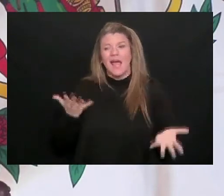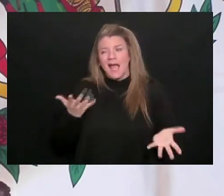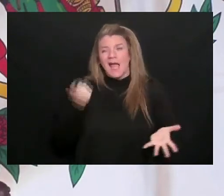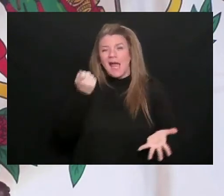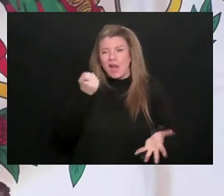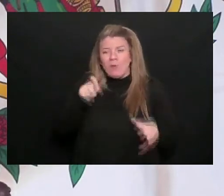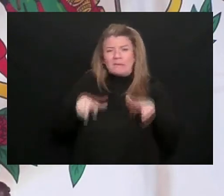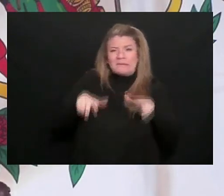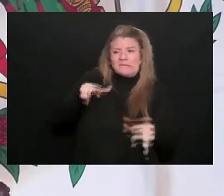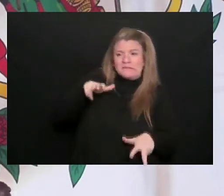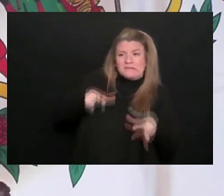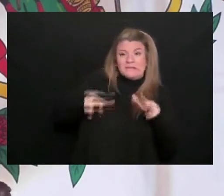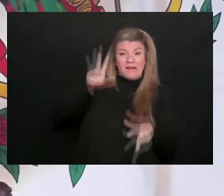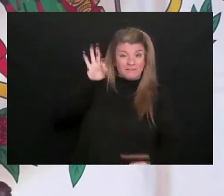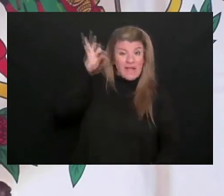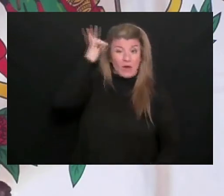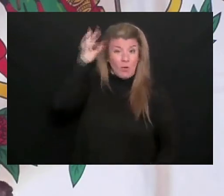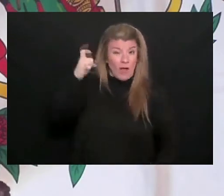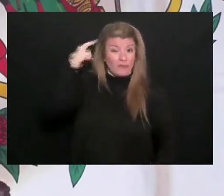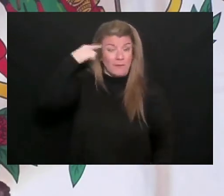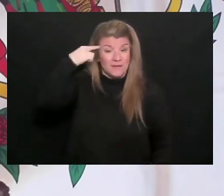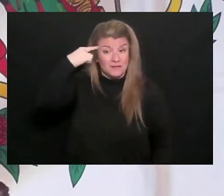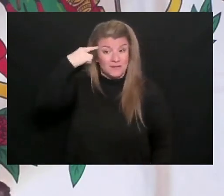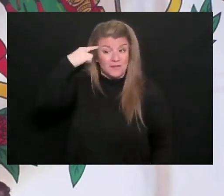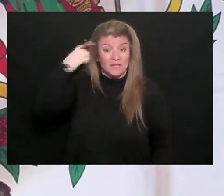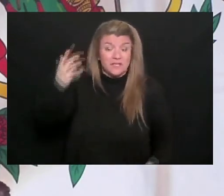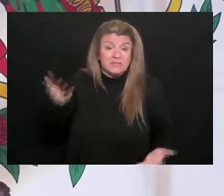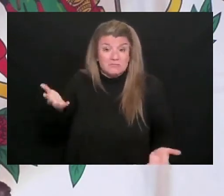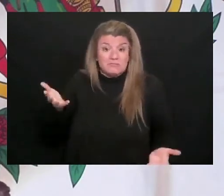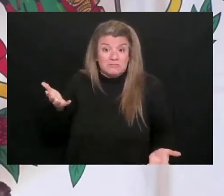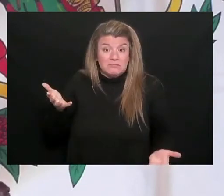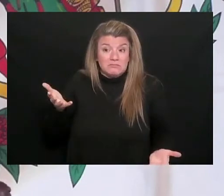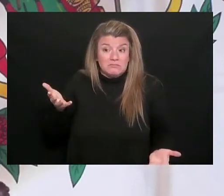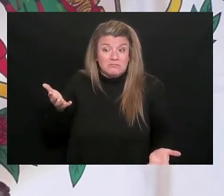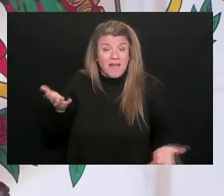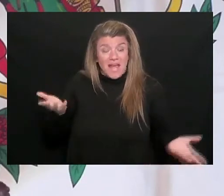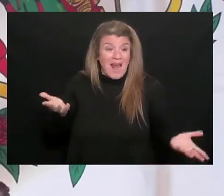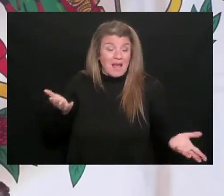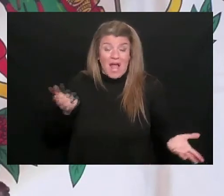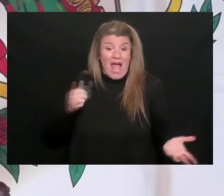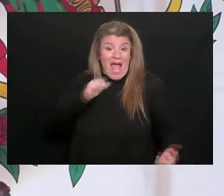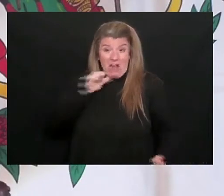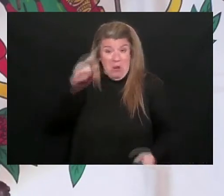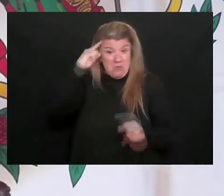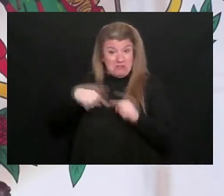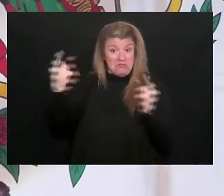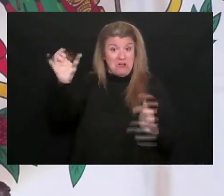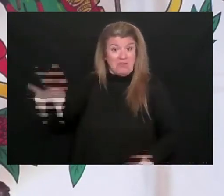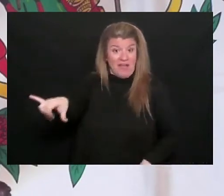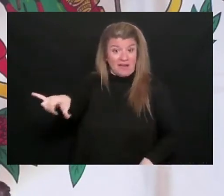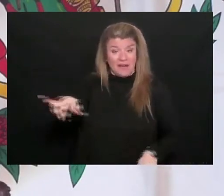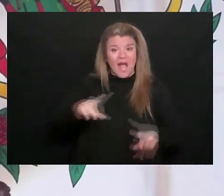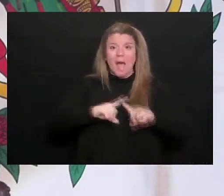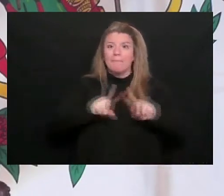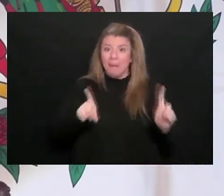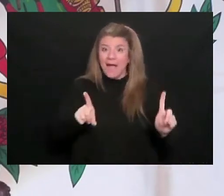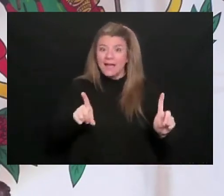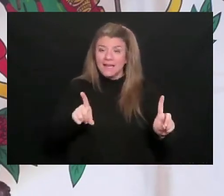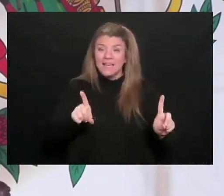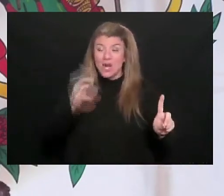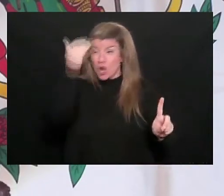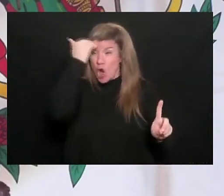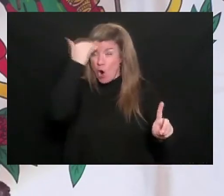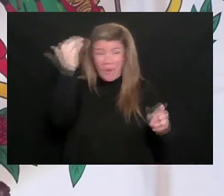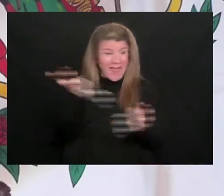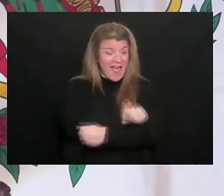leery of the federal government. And, you know, in my book, you know, you probably should be. But with all of that,